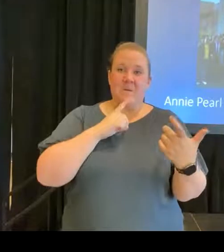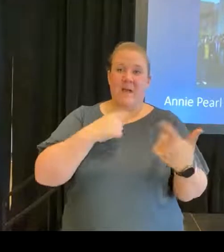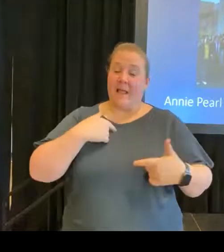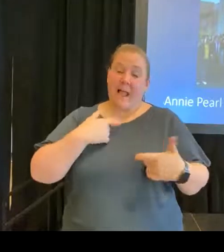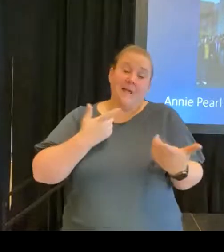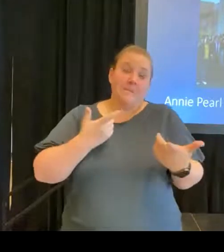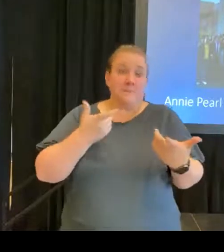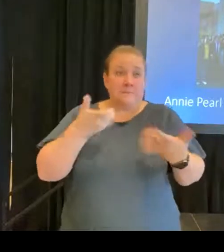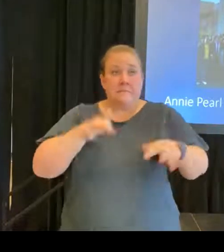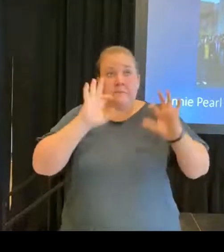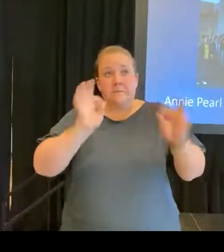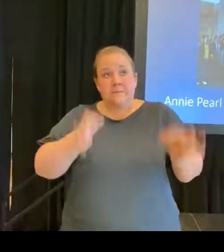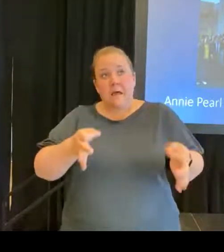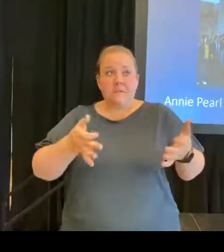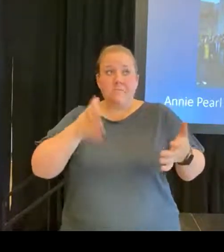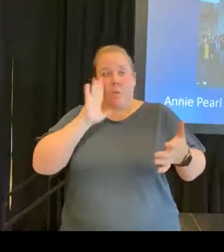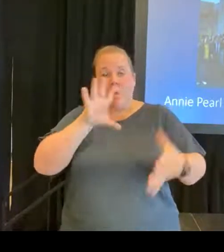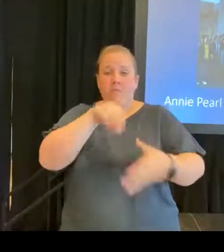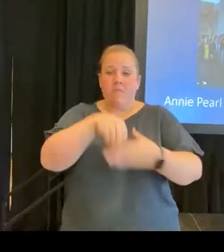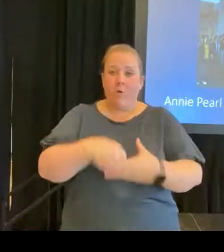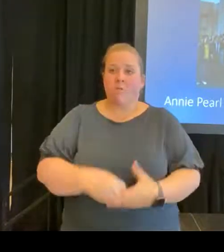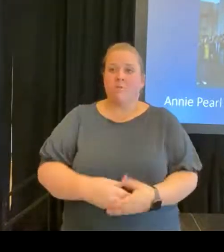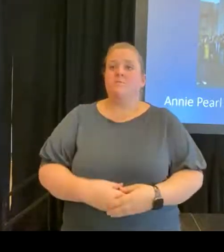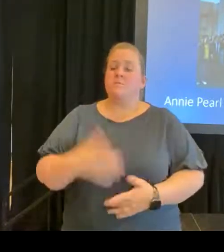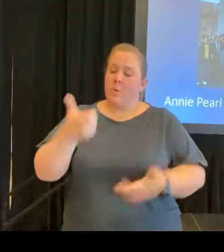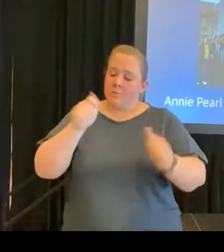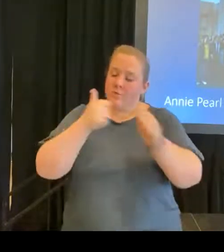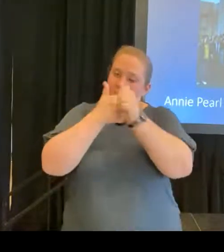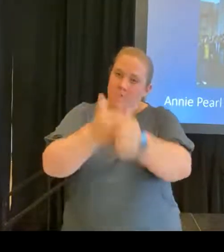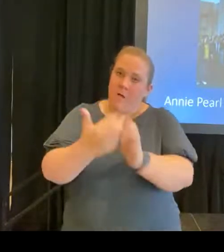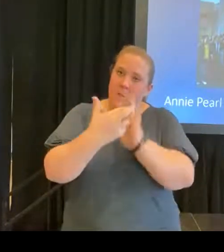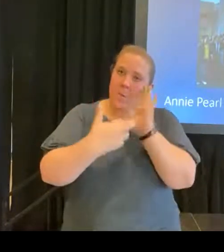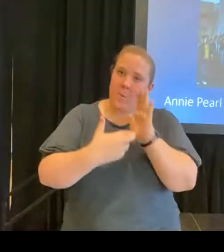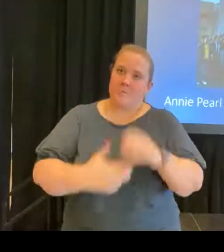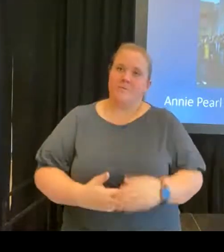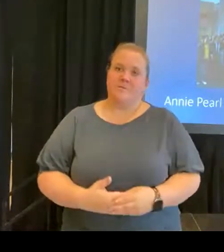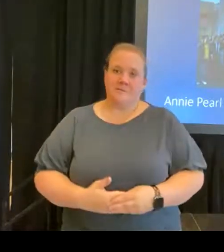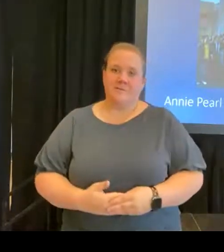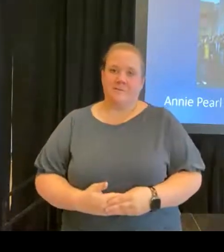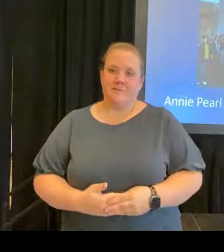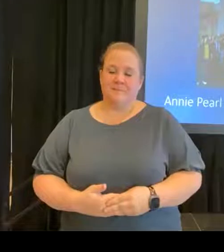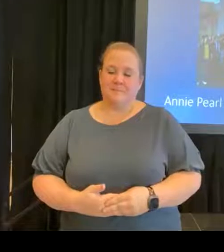to participate. So I tried to abide by the rules.